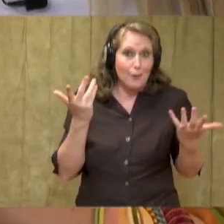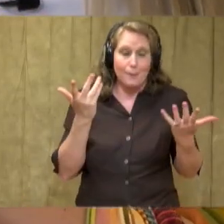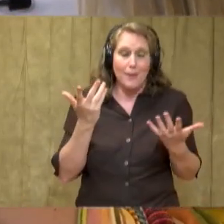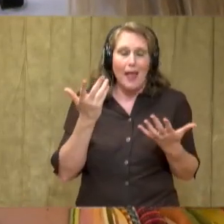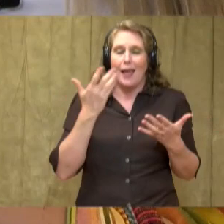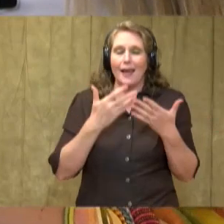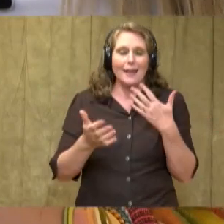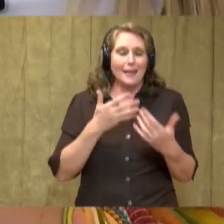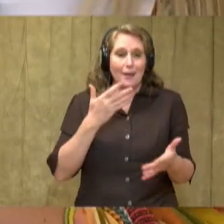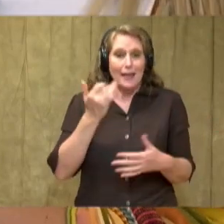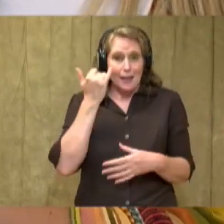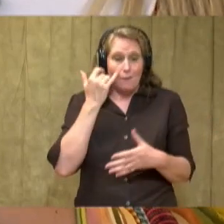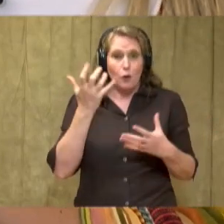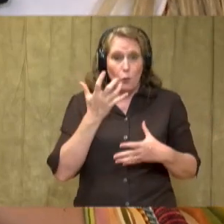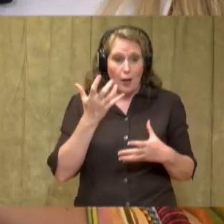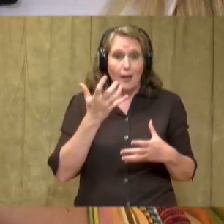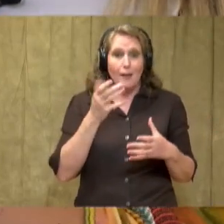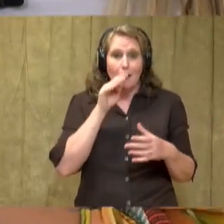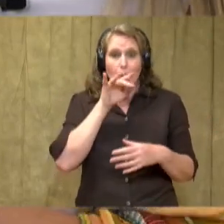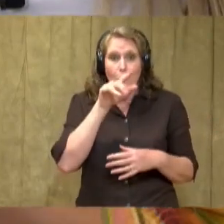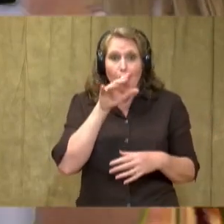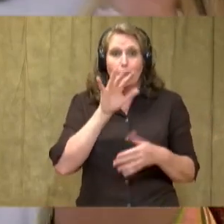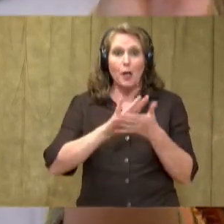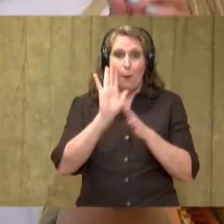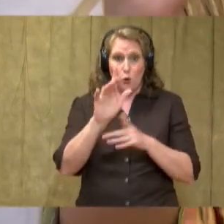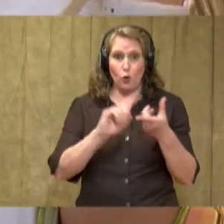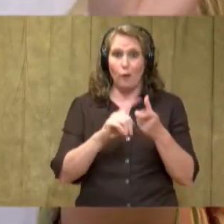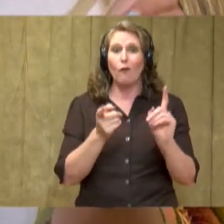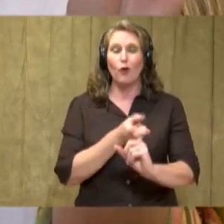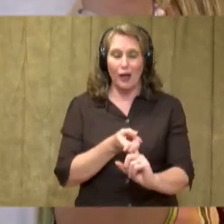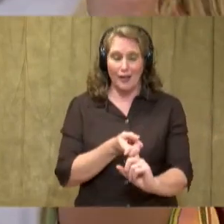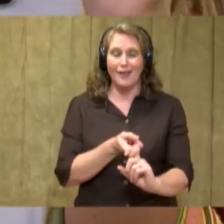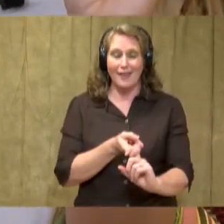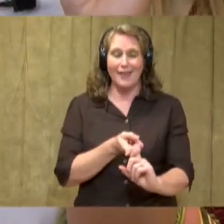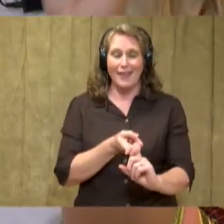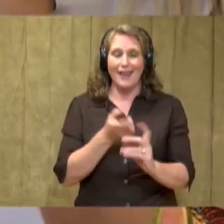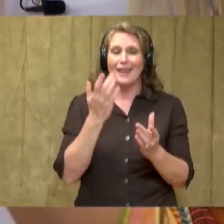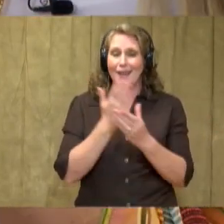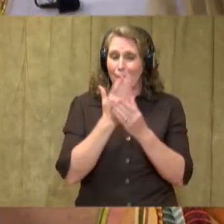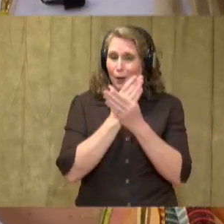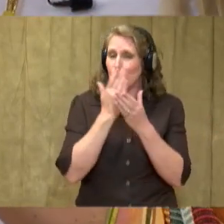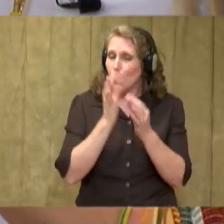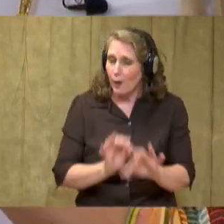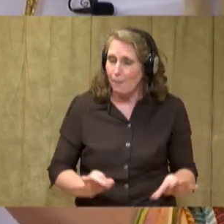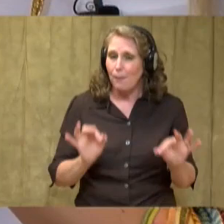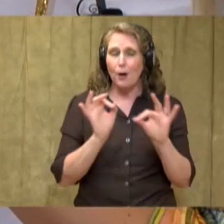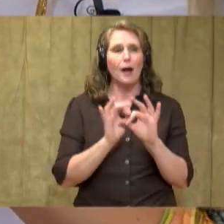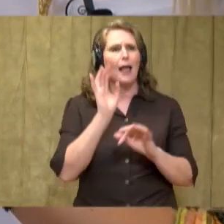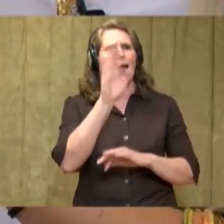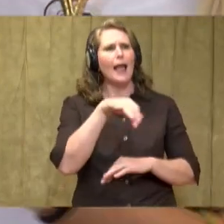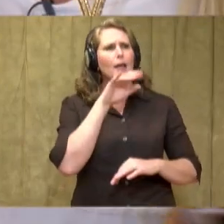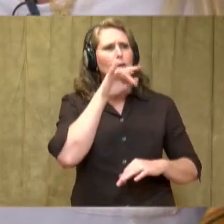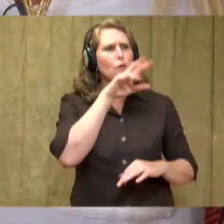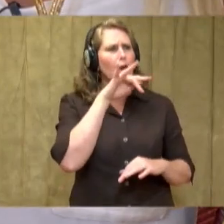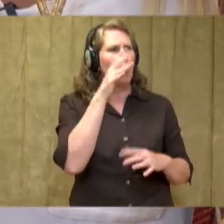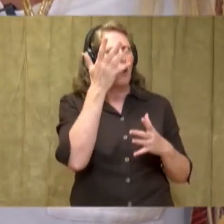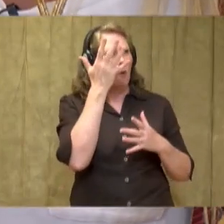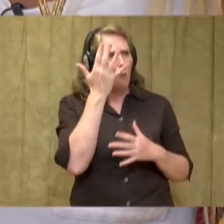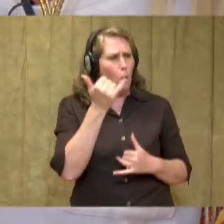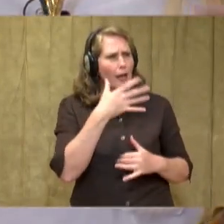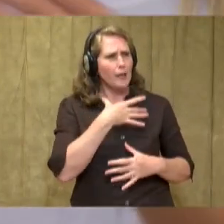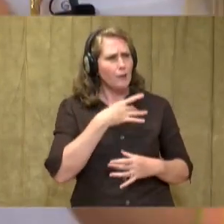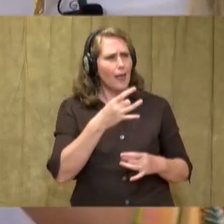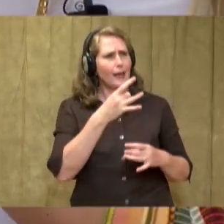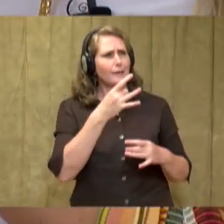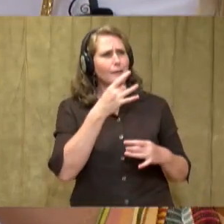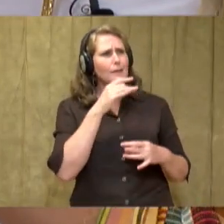Either way, if you want to make friends with dragons, tacos are key. Hey dragon, why do you guys love